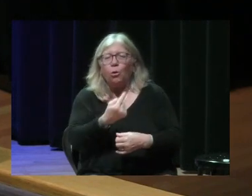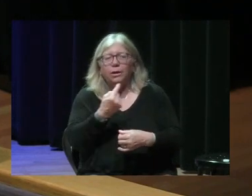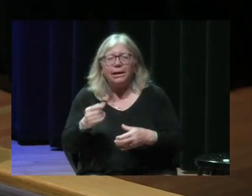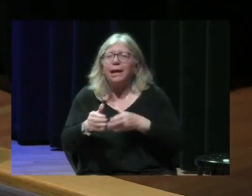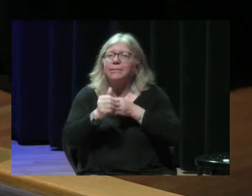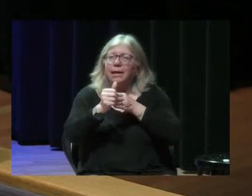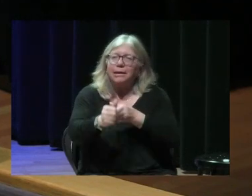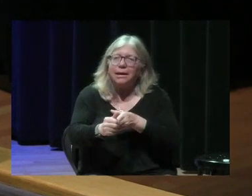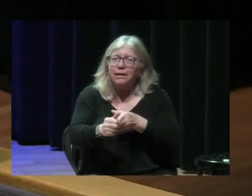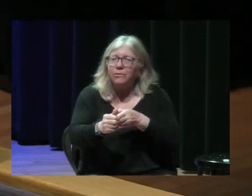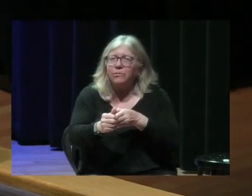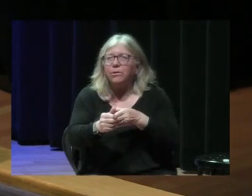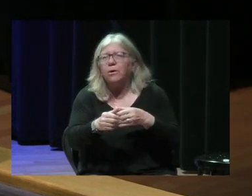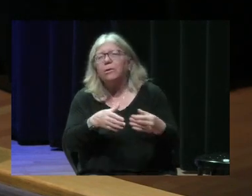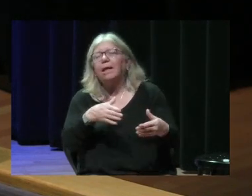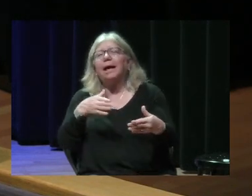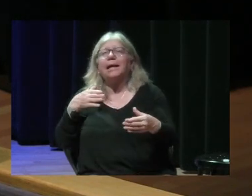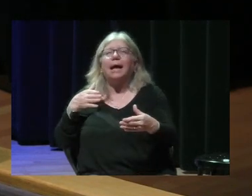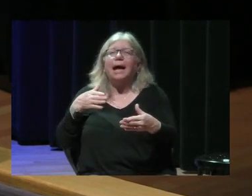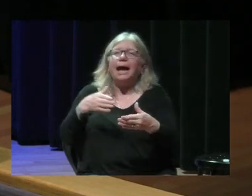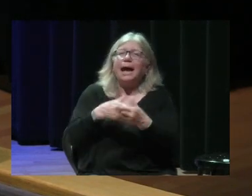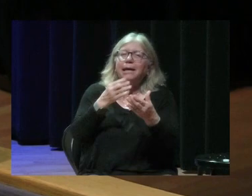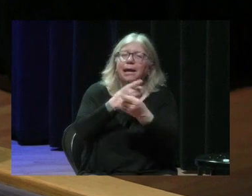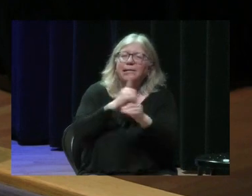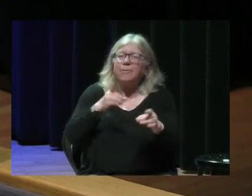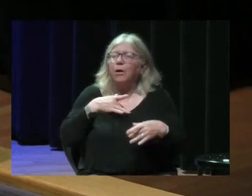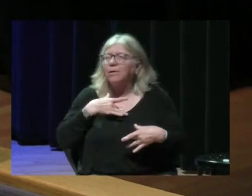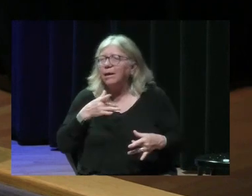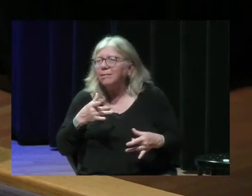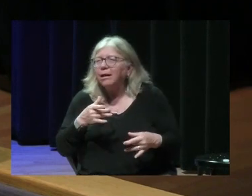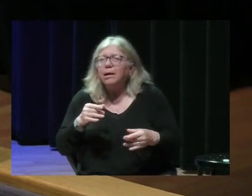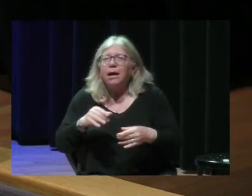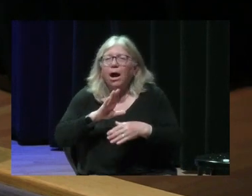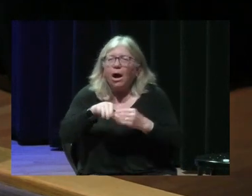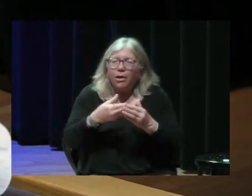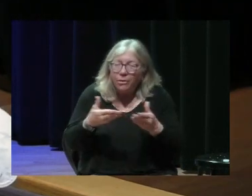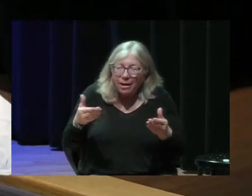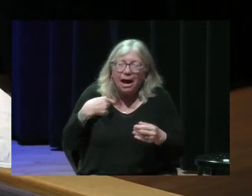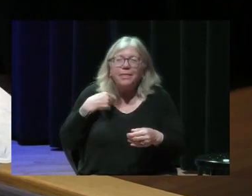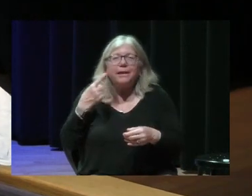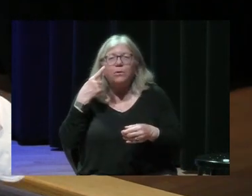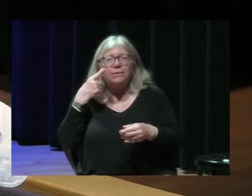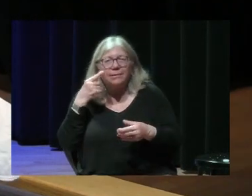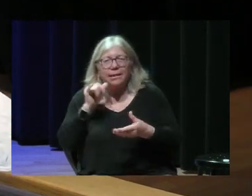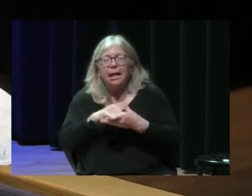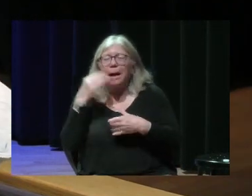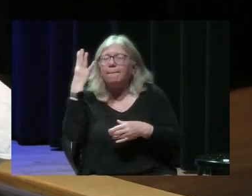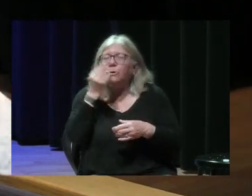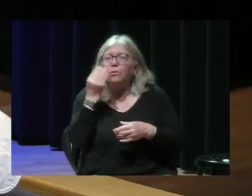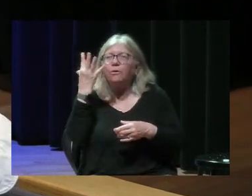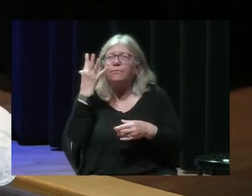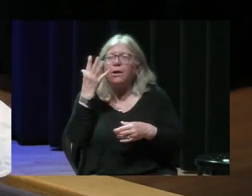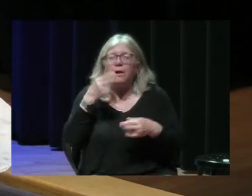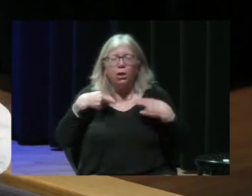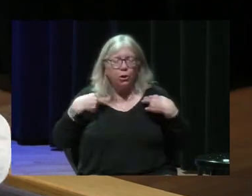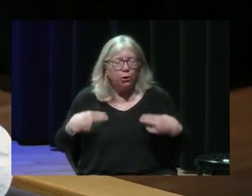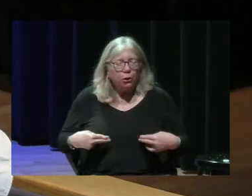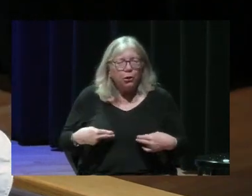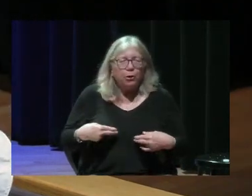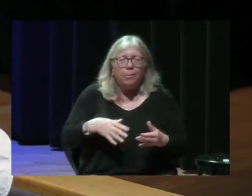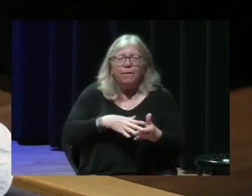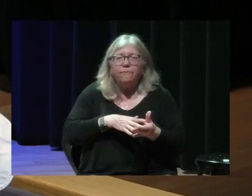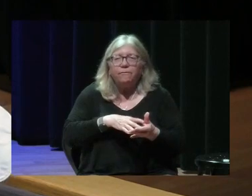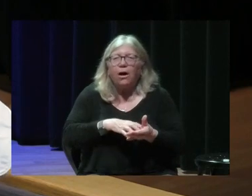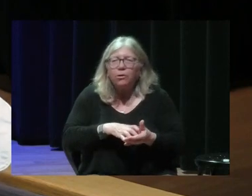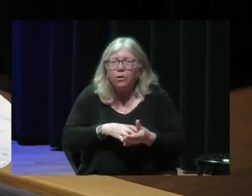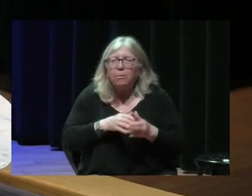to anti-democratic tendencies, and all those things. And I think you see that beautiful, human,